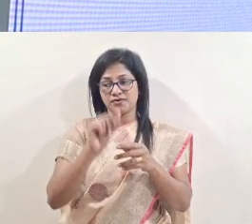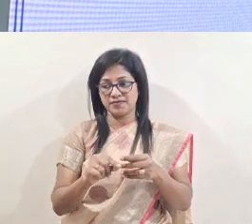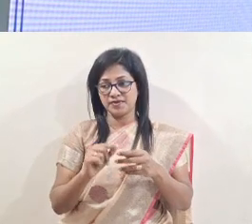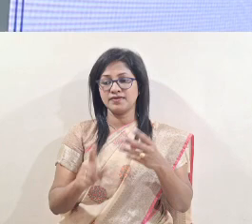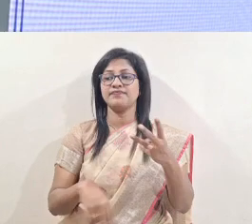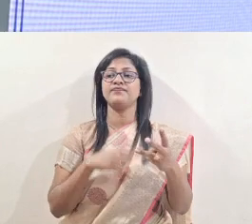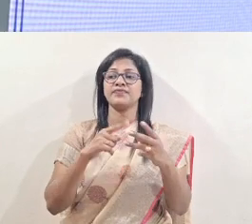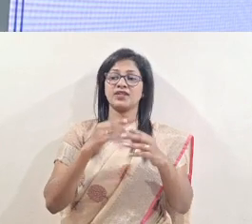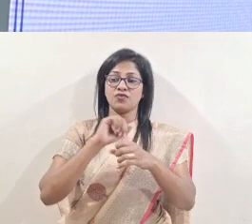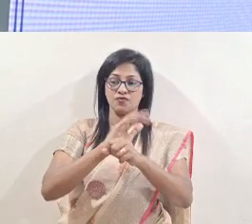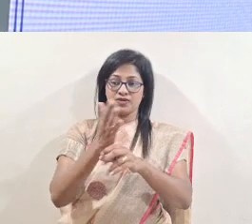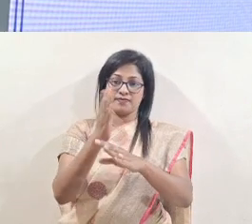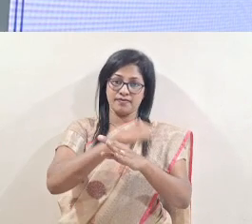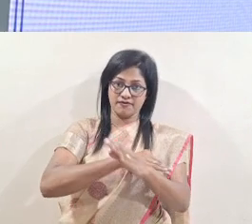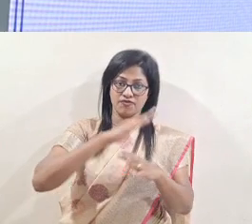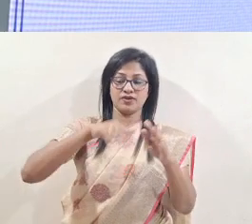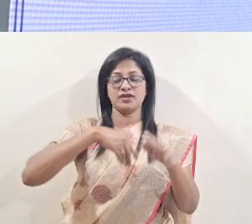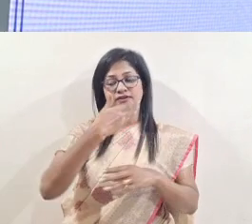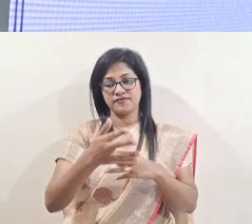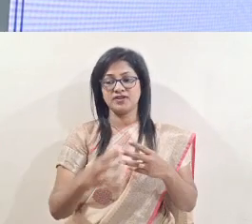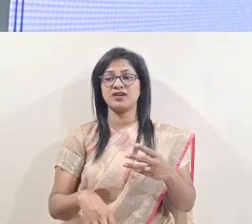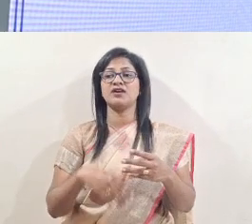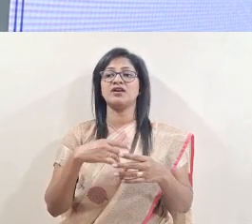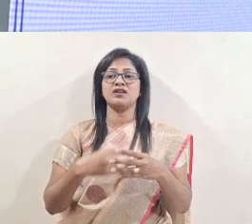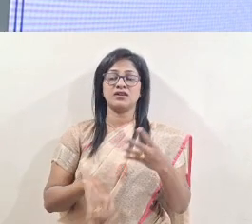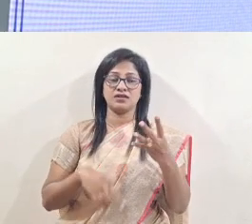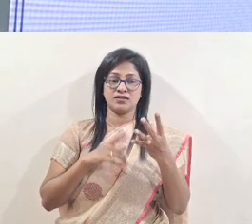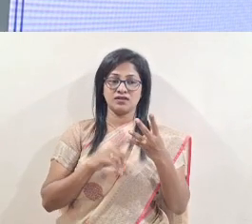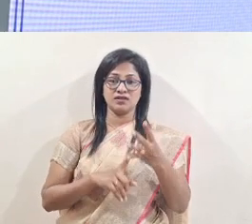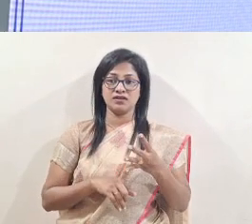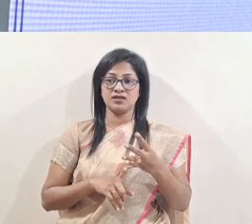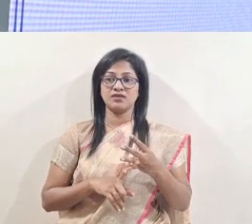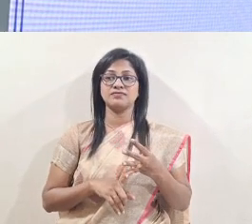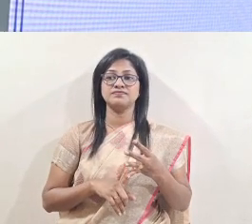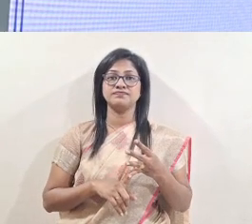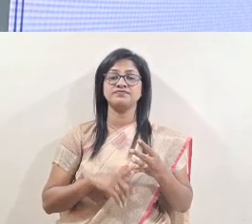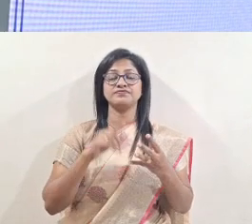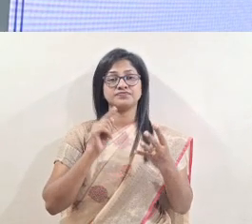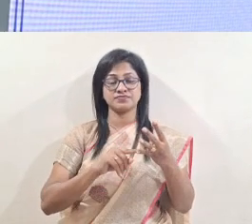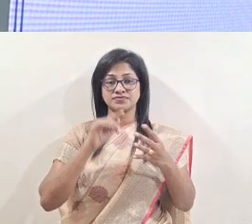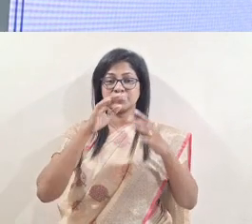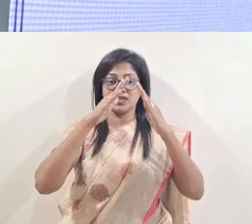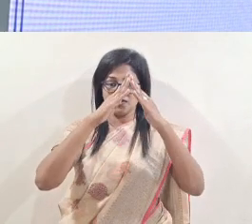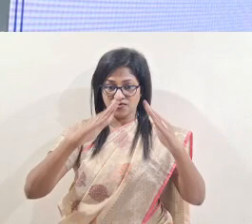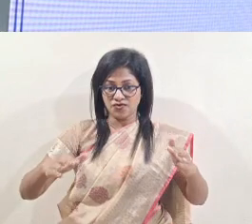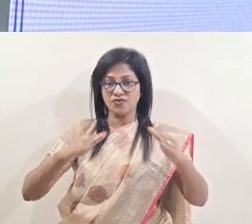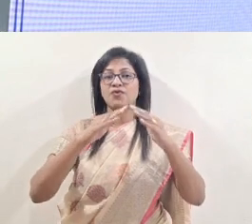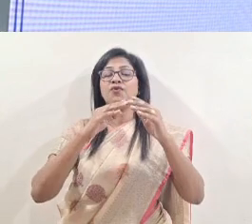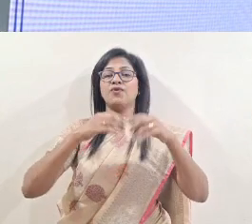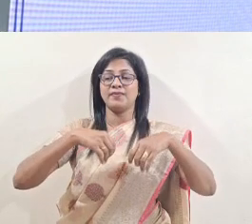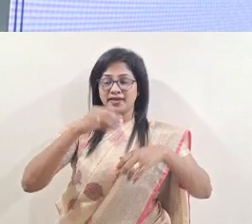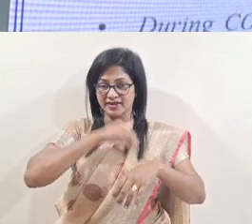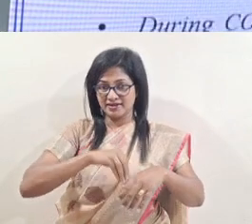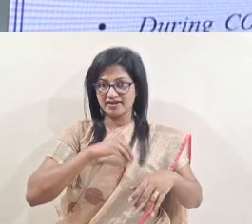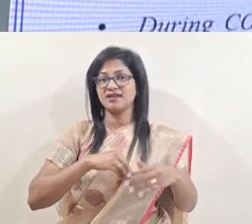COVID-19 for income, household size, number of bicycle, two-wheelers or four-wheelers.